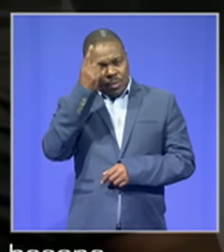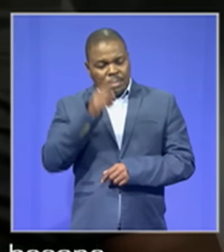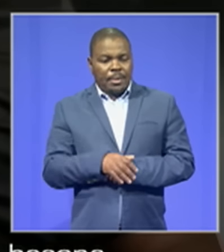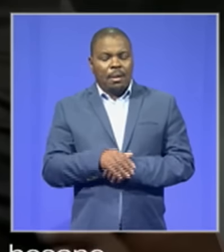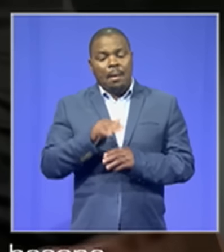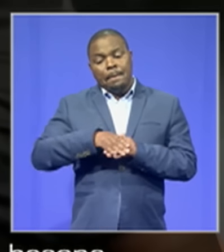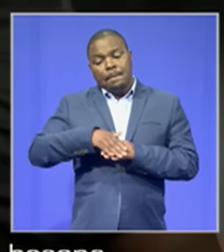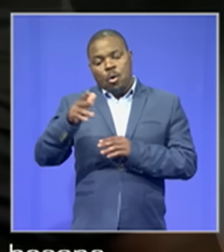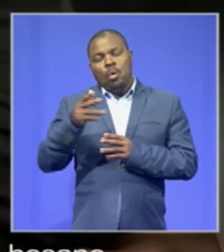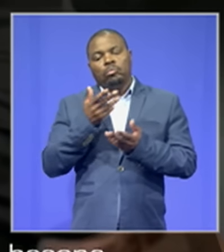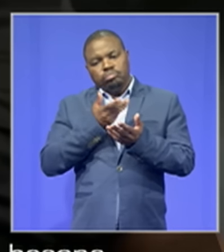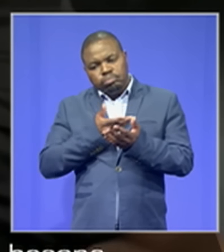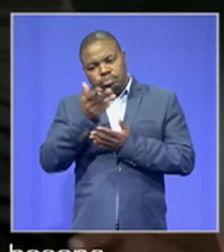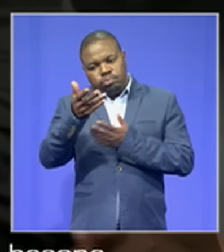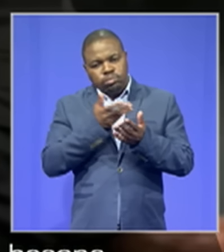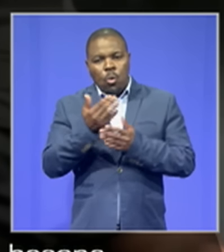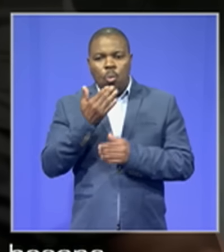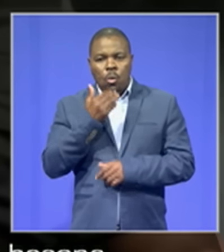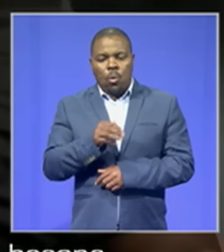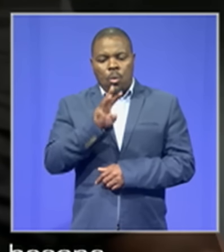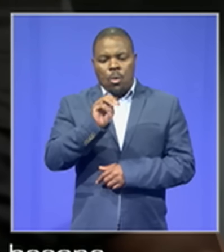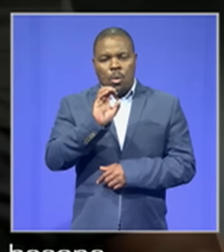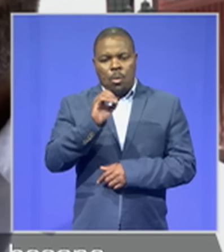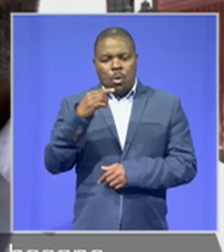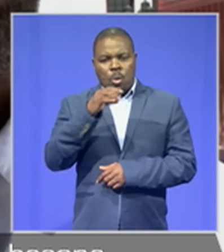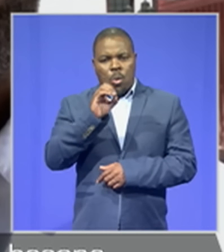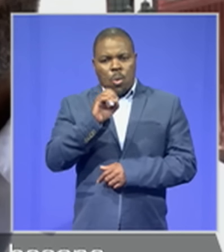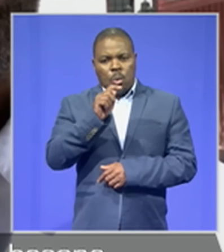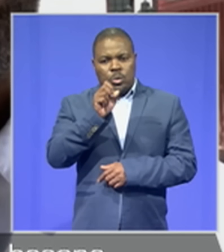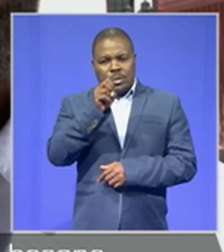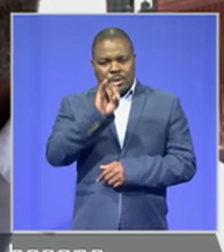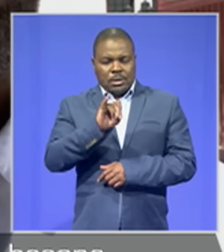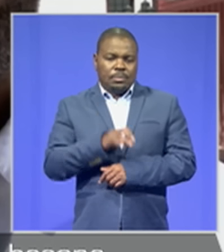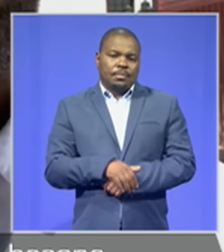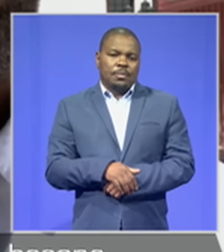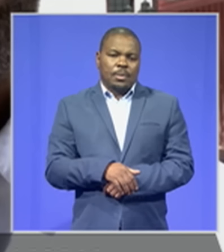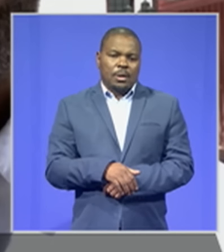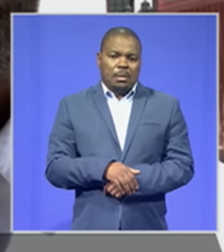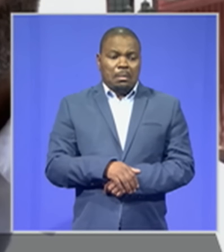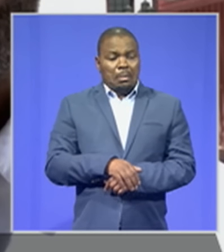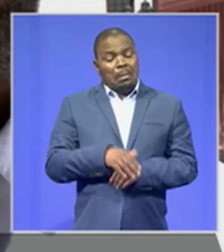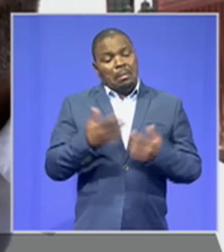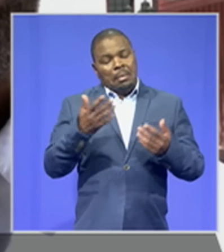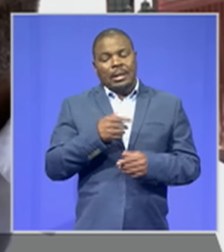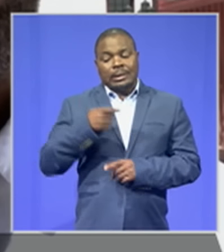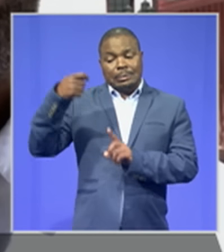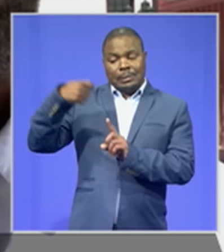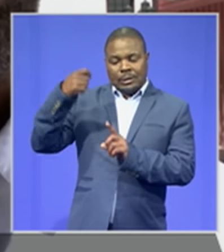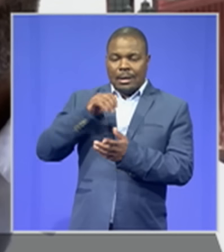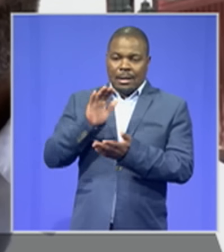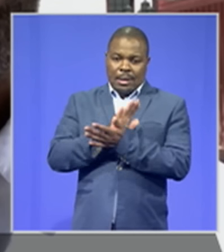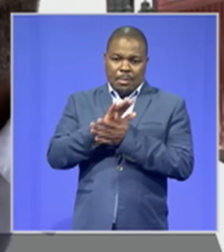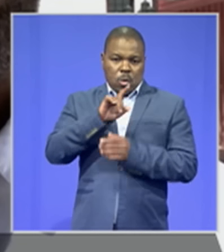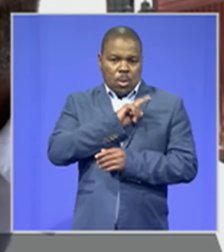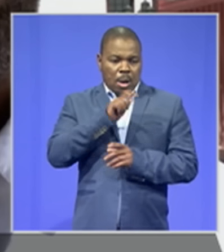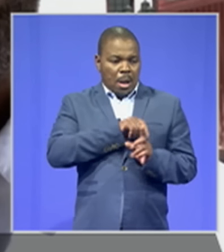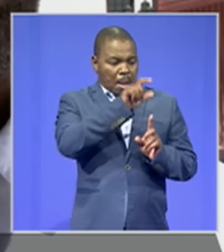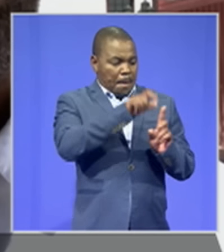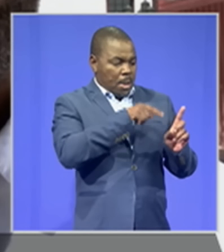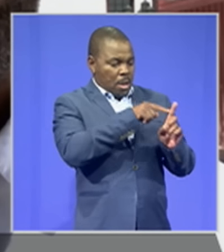tse ding tse di tswela pele le Brown Mokgotsi. The Speaker is pleased that this approach has resulted in one of these witnesses